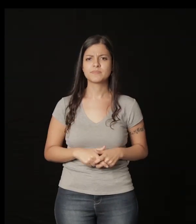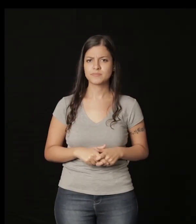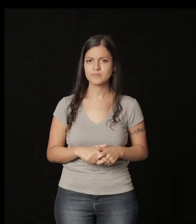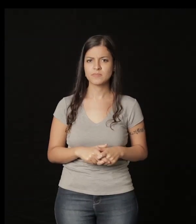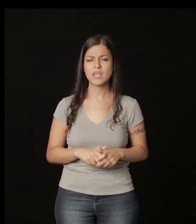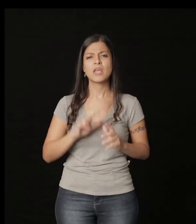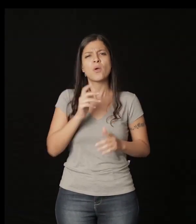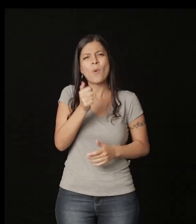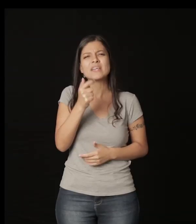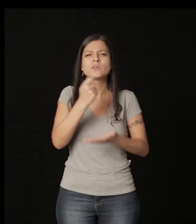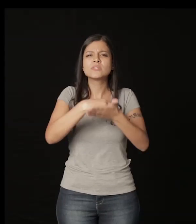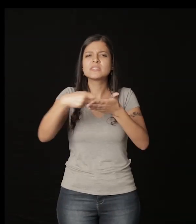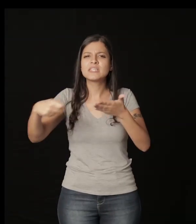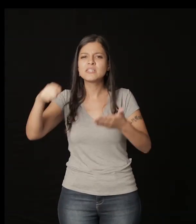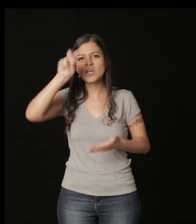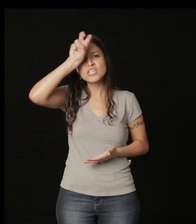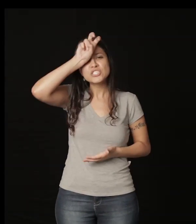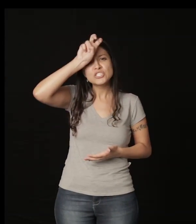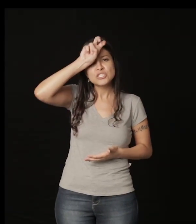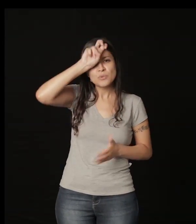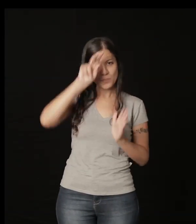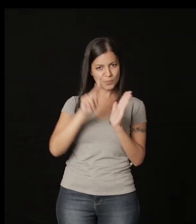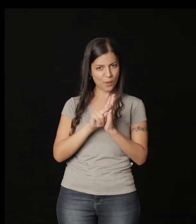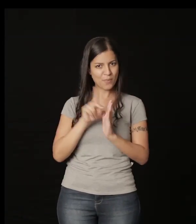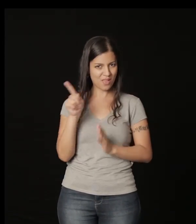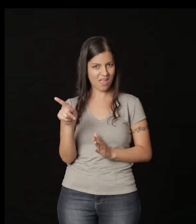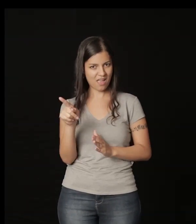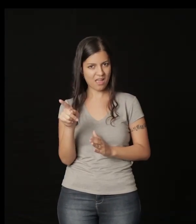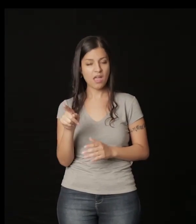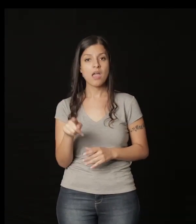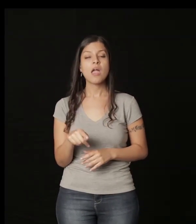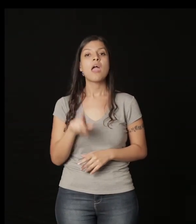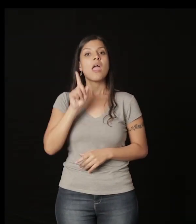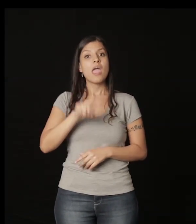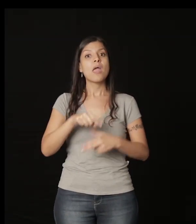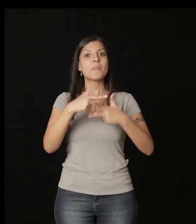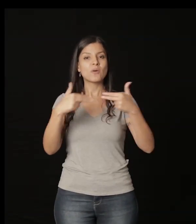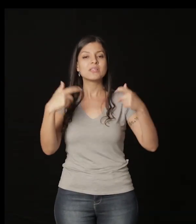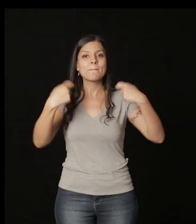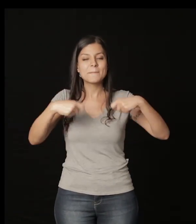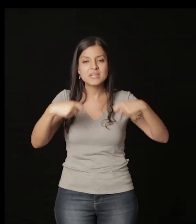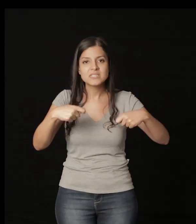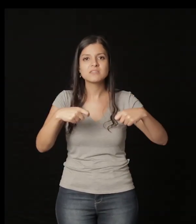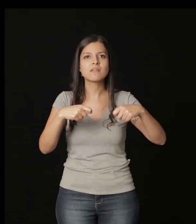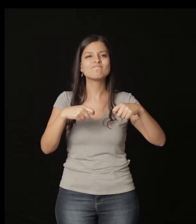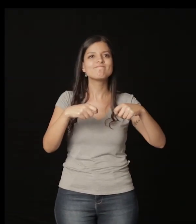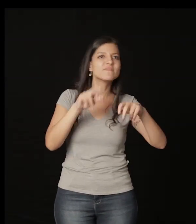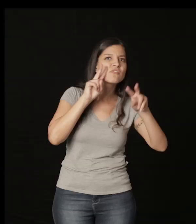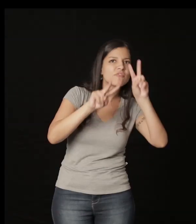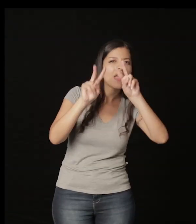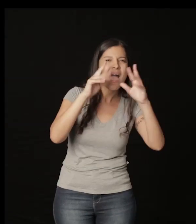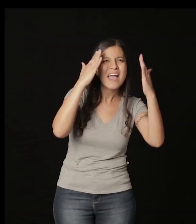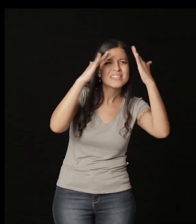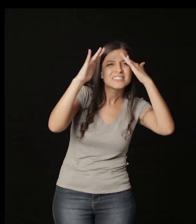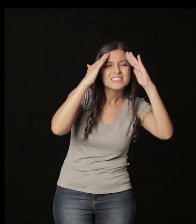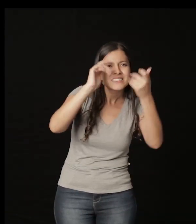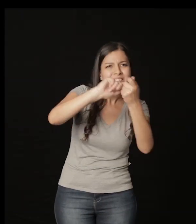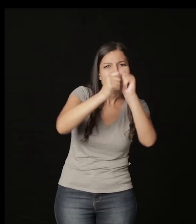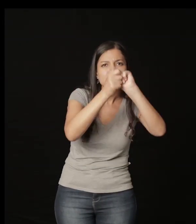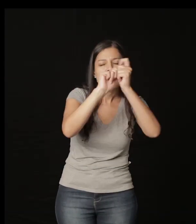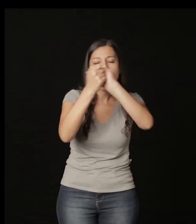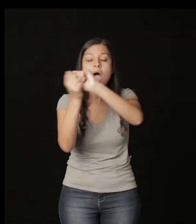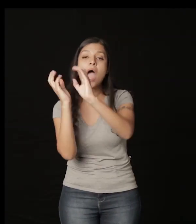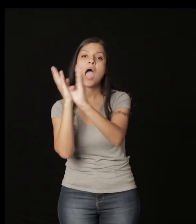almost a bit like a hieroglyphics, like an Egyptian hieroglyphics, like something that needed to be decoded, to be